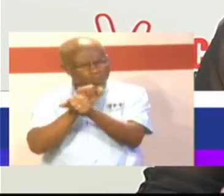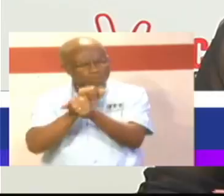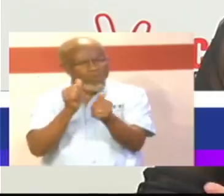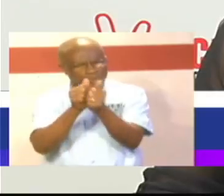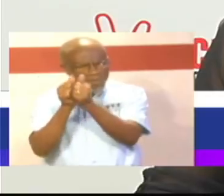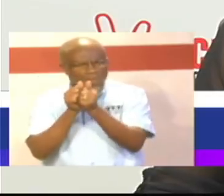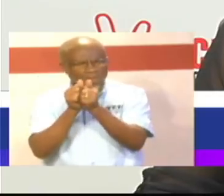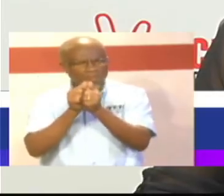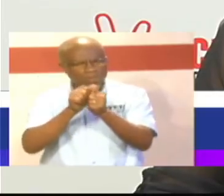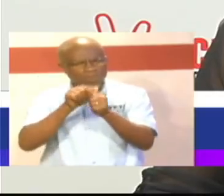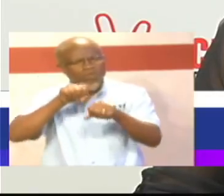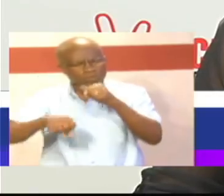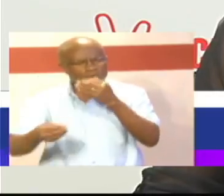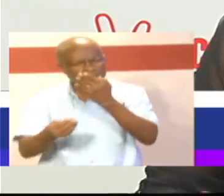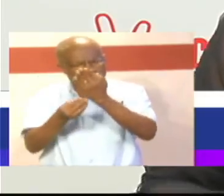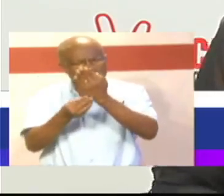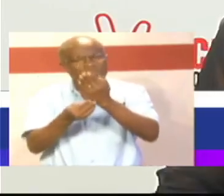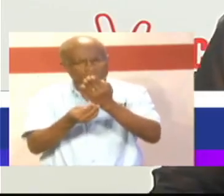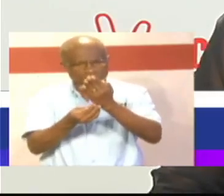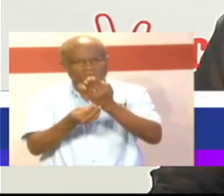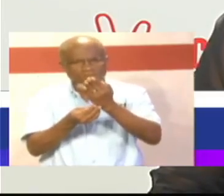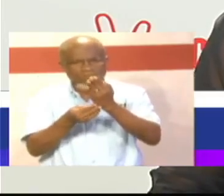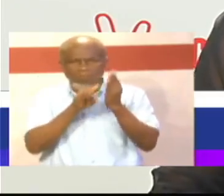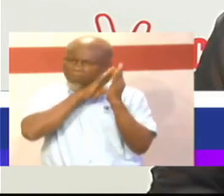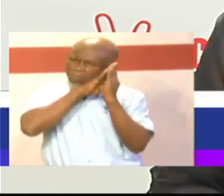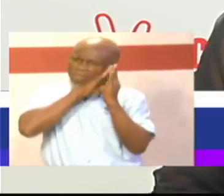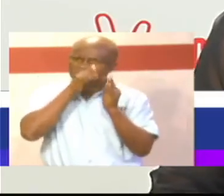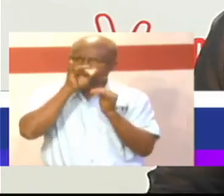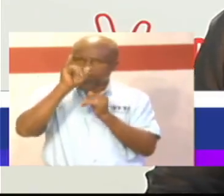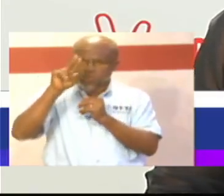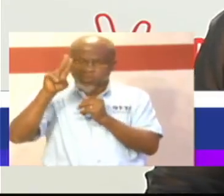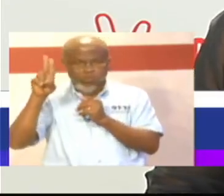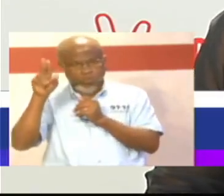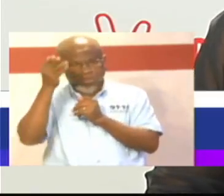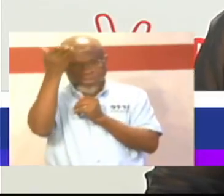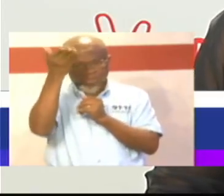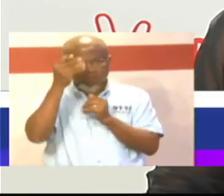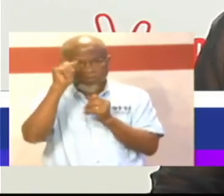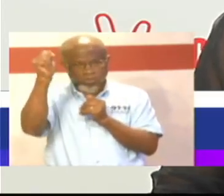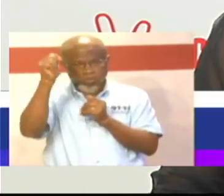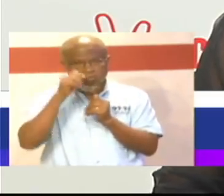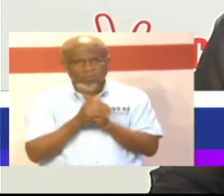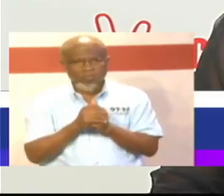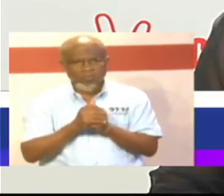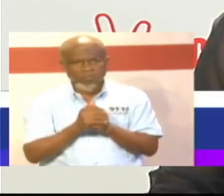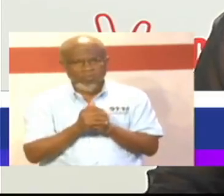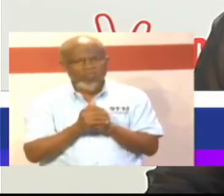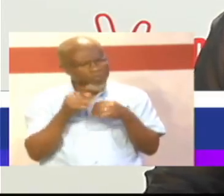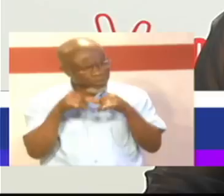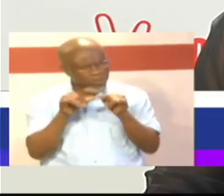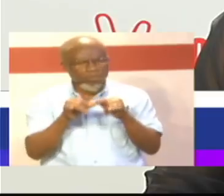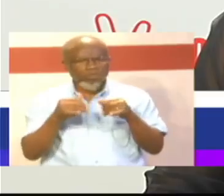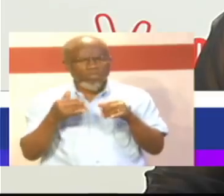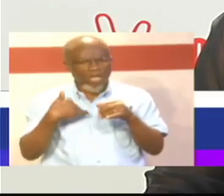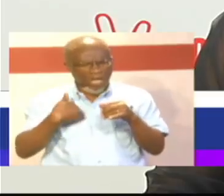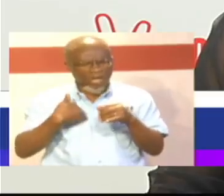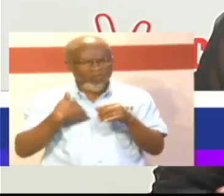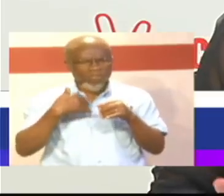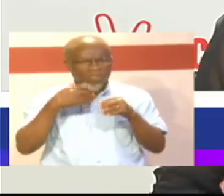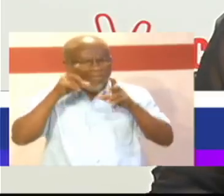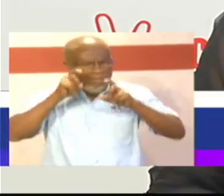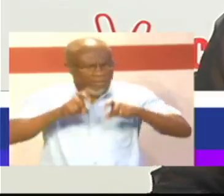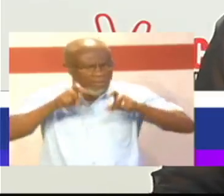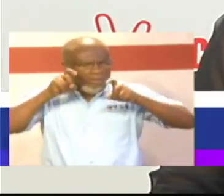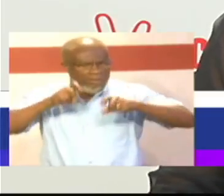increase their ICU capacity. So thus far, despite the increase in demand, we continue to monitor the situation